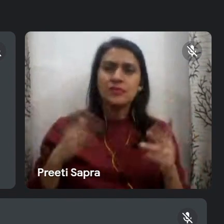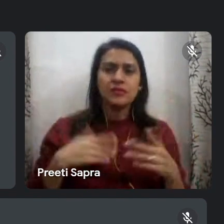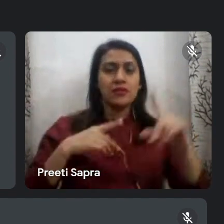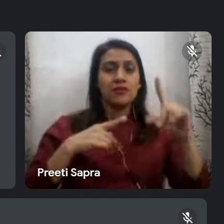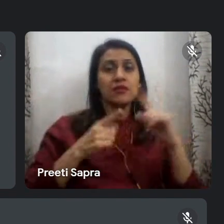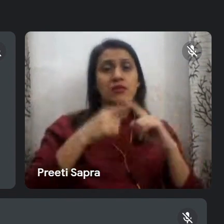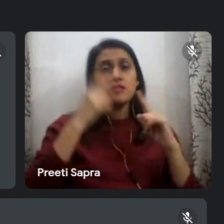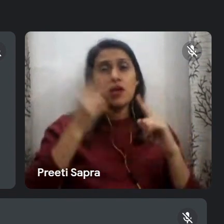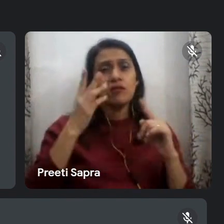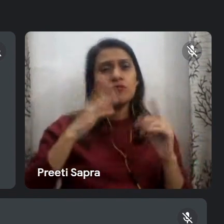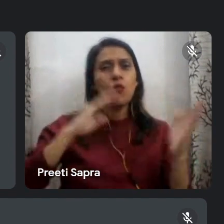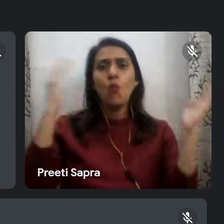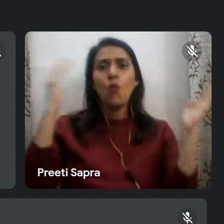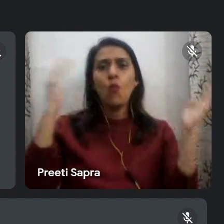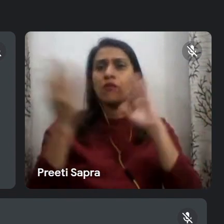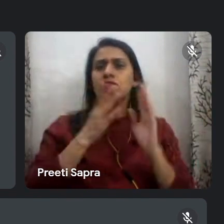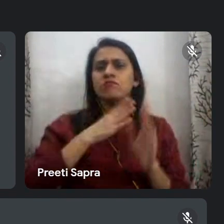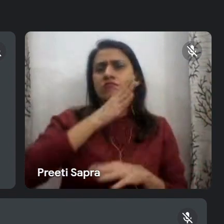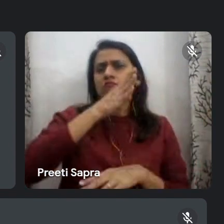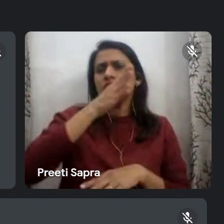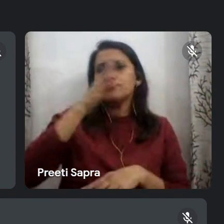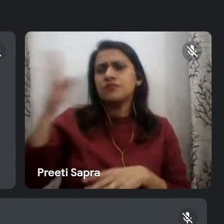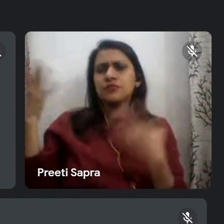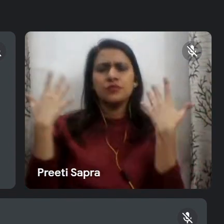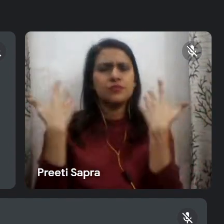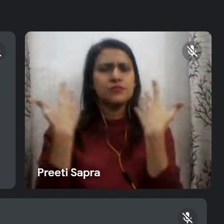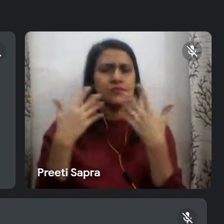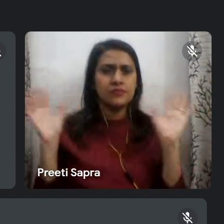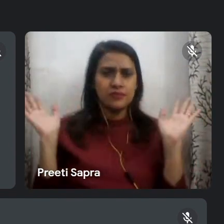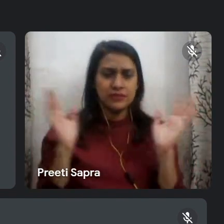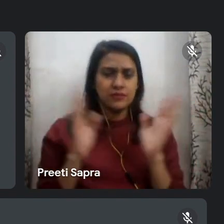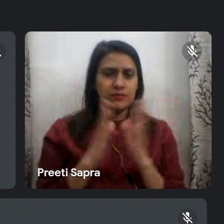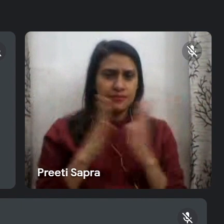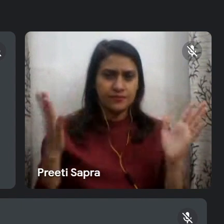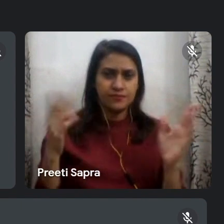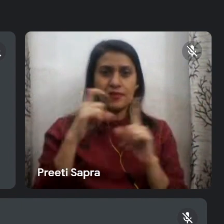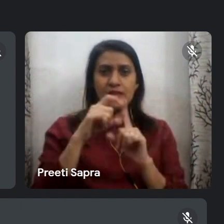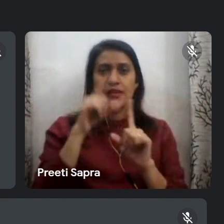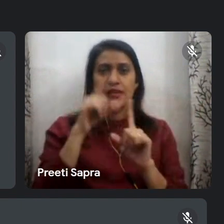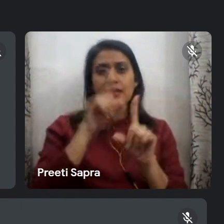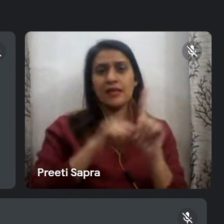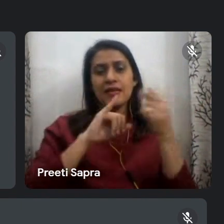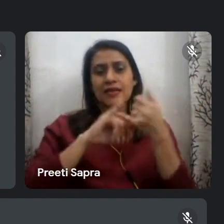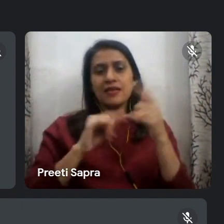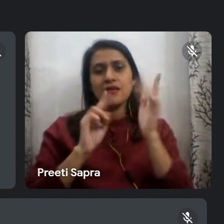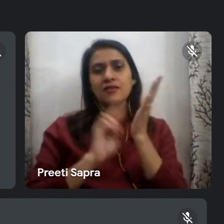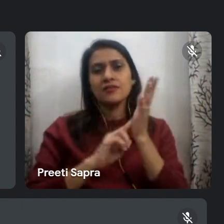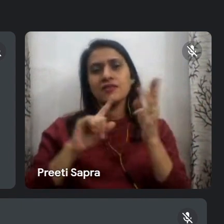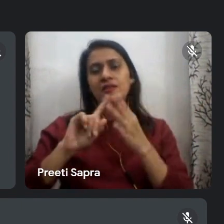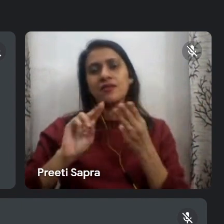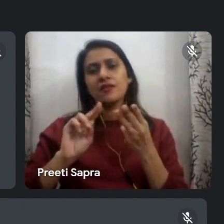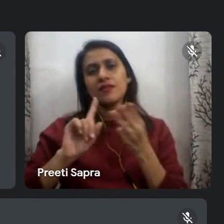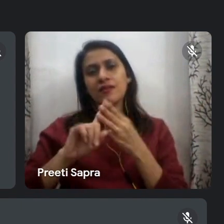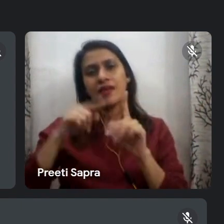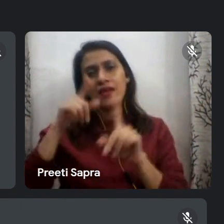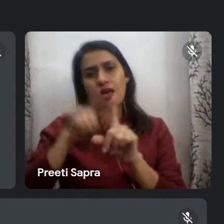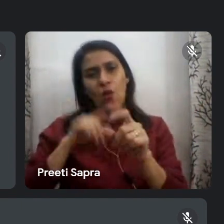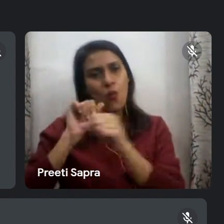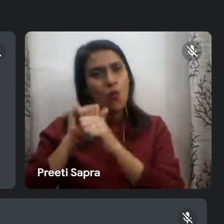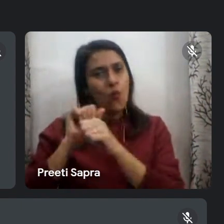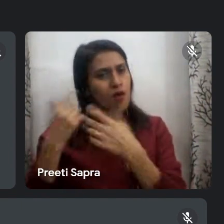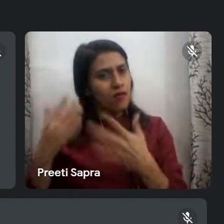halfway around the world. I worked for Walt Disney. I worked on their ships. I backpacked a lot. I met